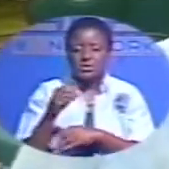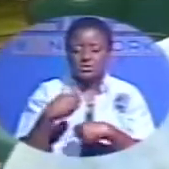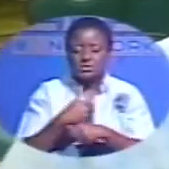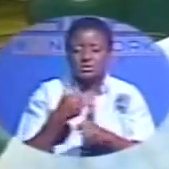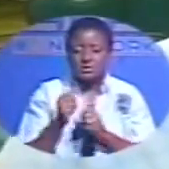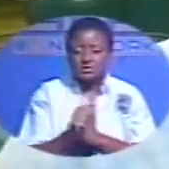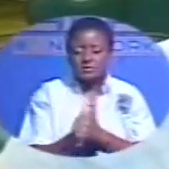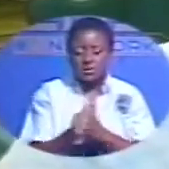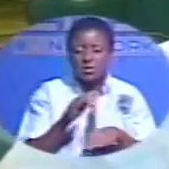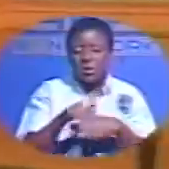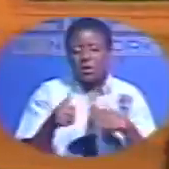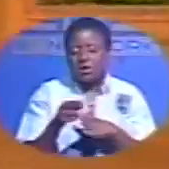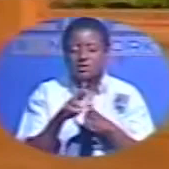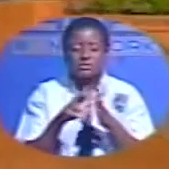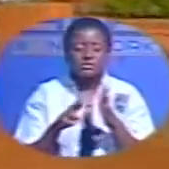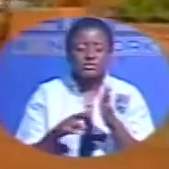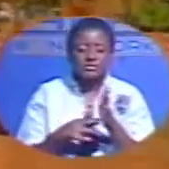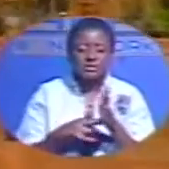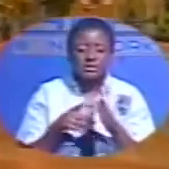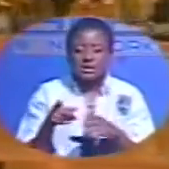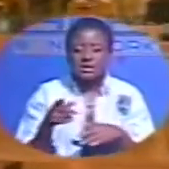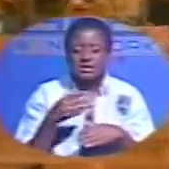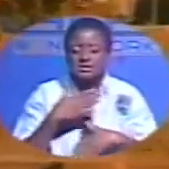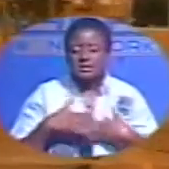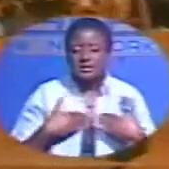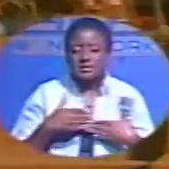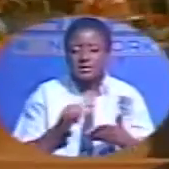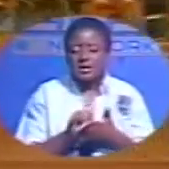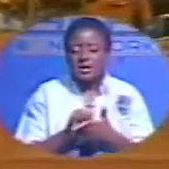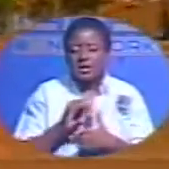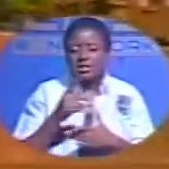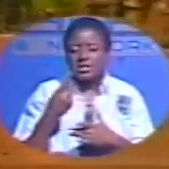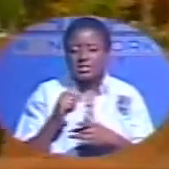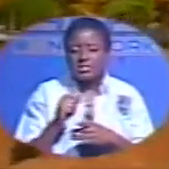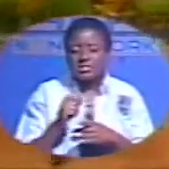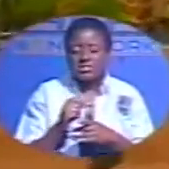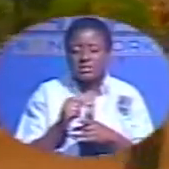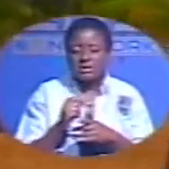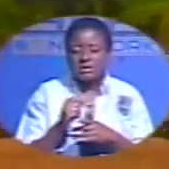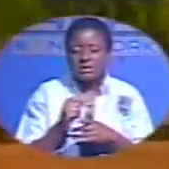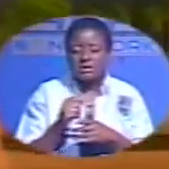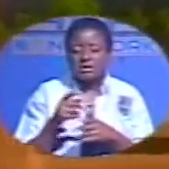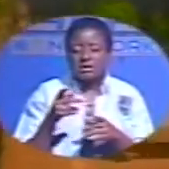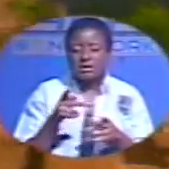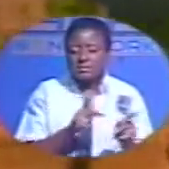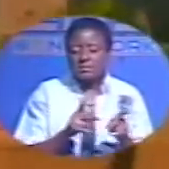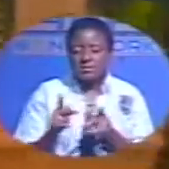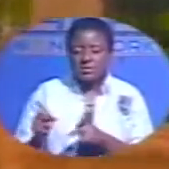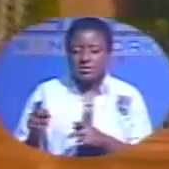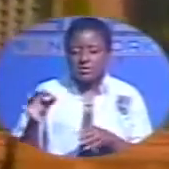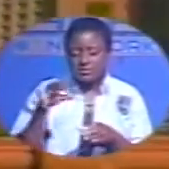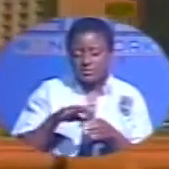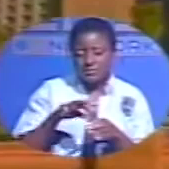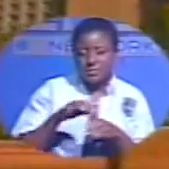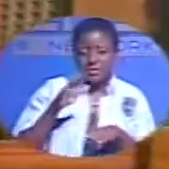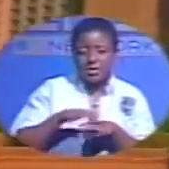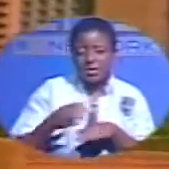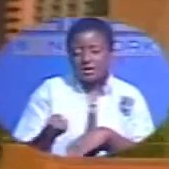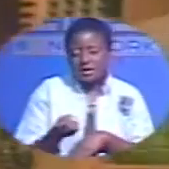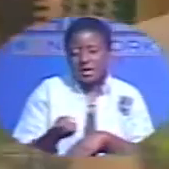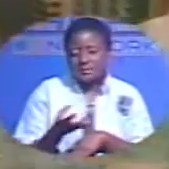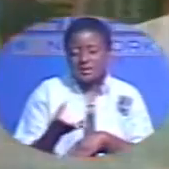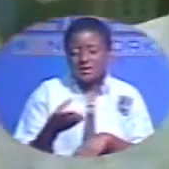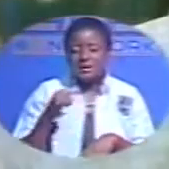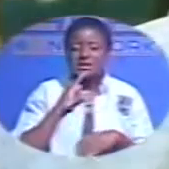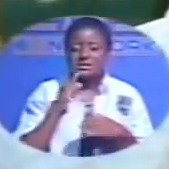to the country's gaming. He's pleased, though, that the proposed referendum on gaming is now a national conversation. I don't anticipate that there's